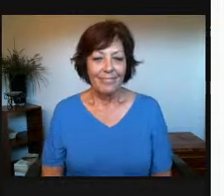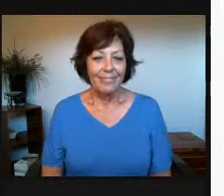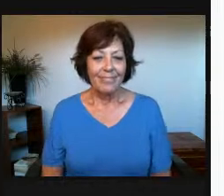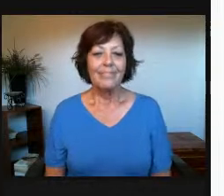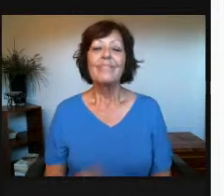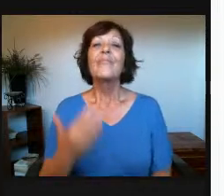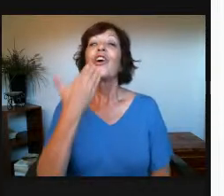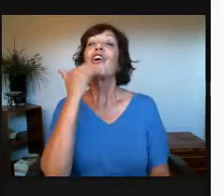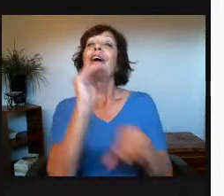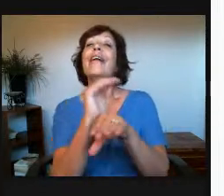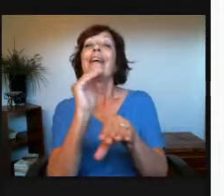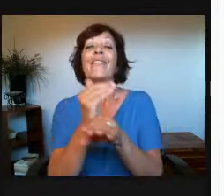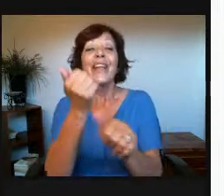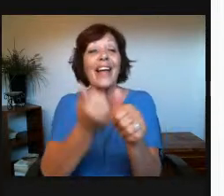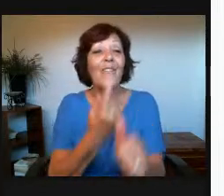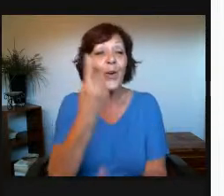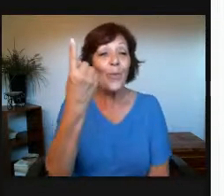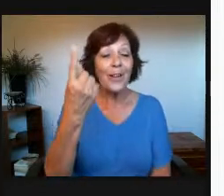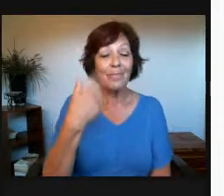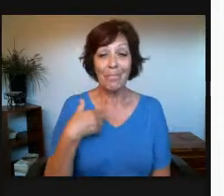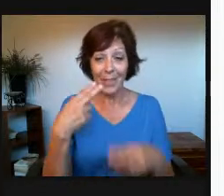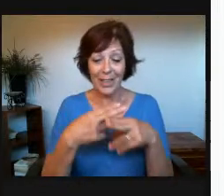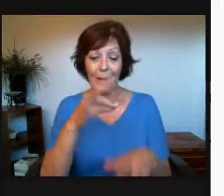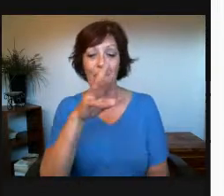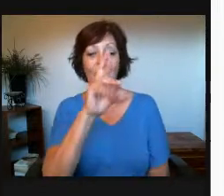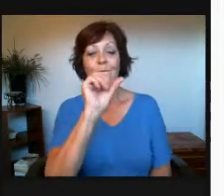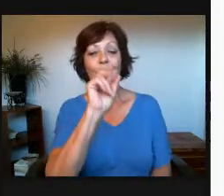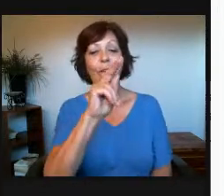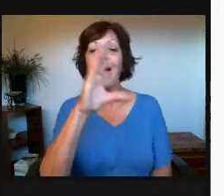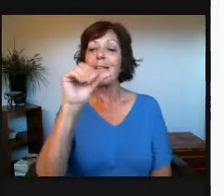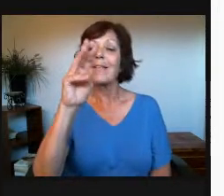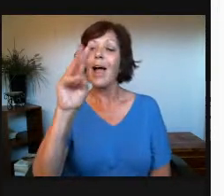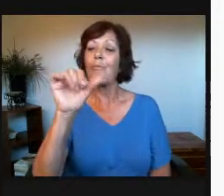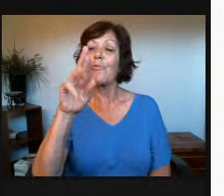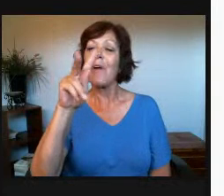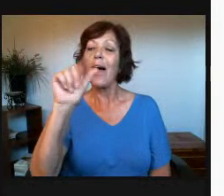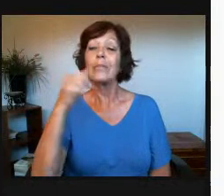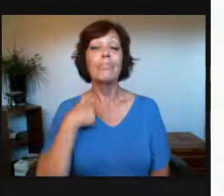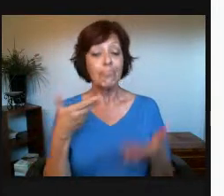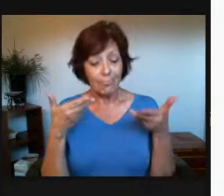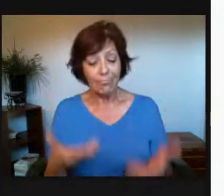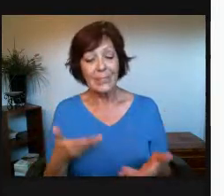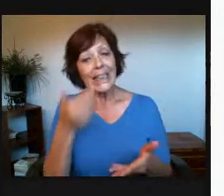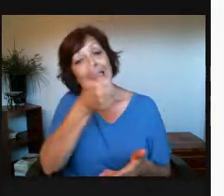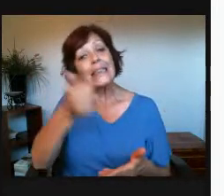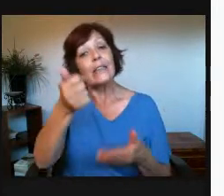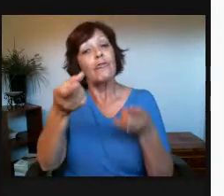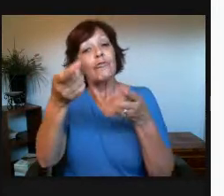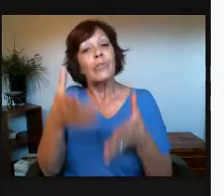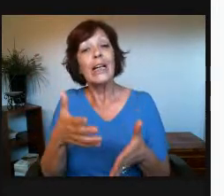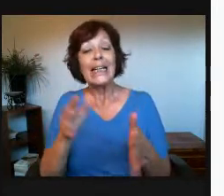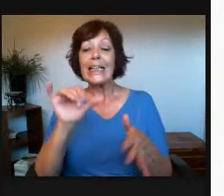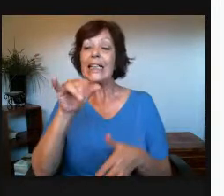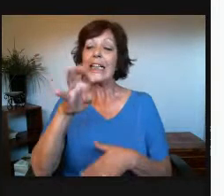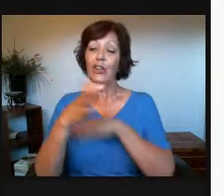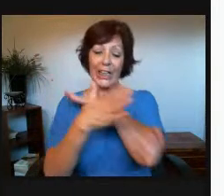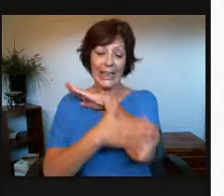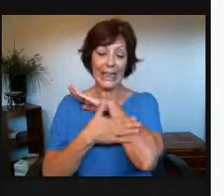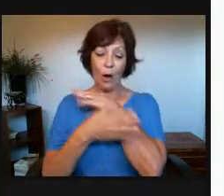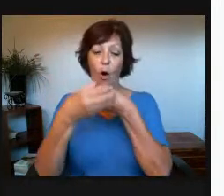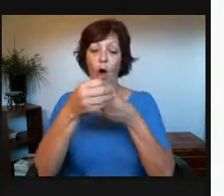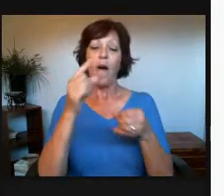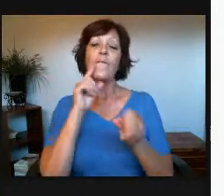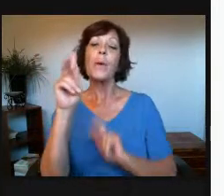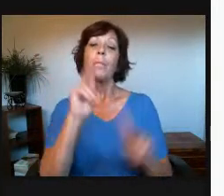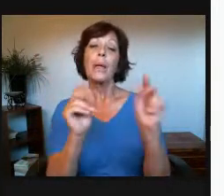Good evening, everybody. My name is Frank Camerata, and I am the Executive Director of the Erie County Office for People with